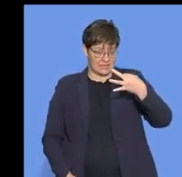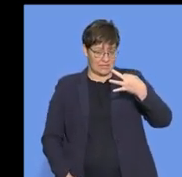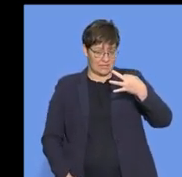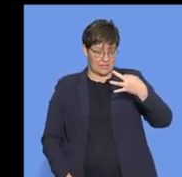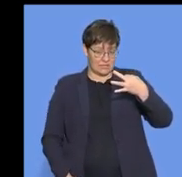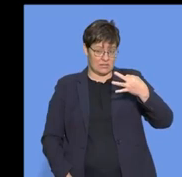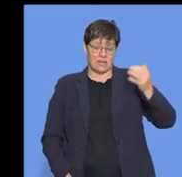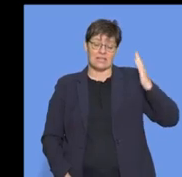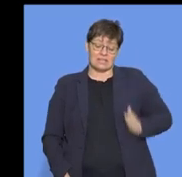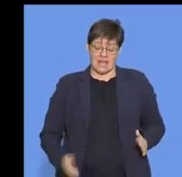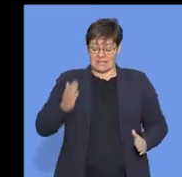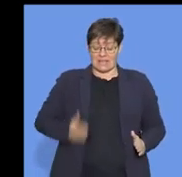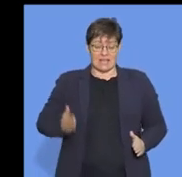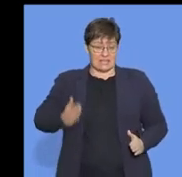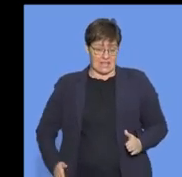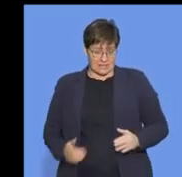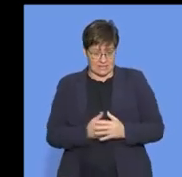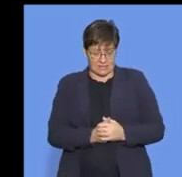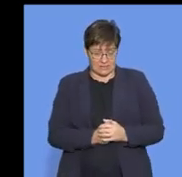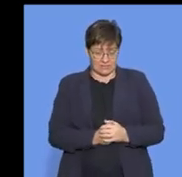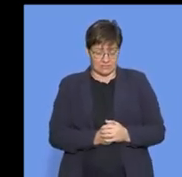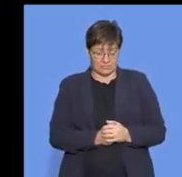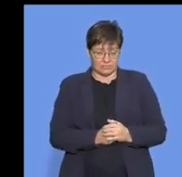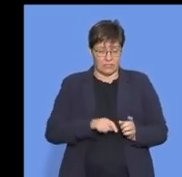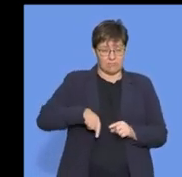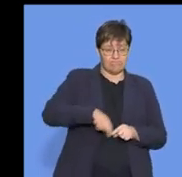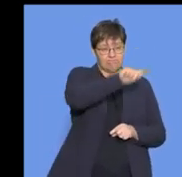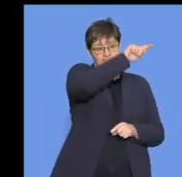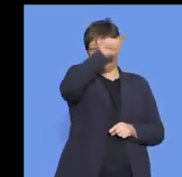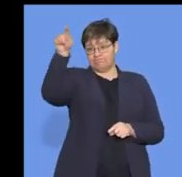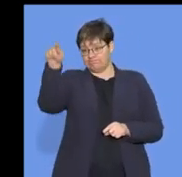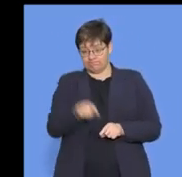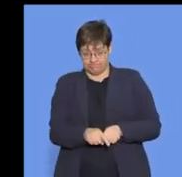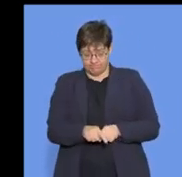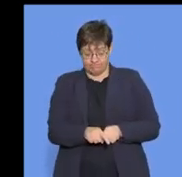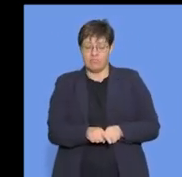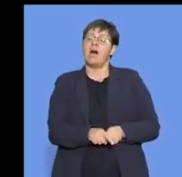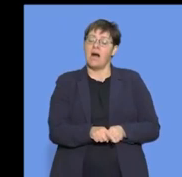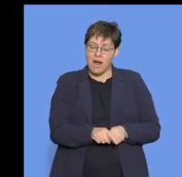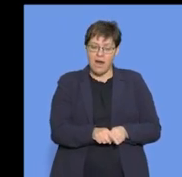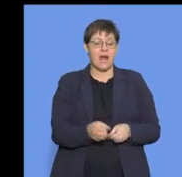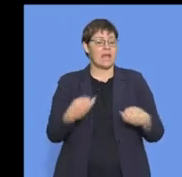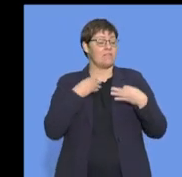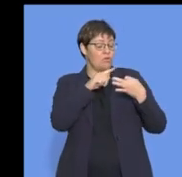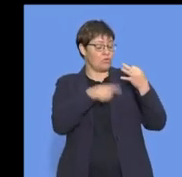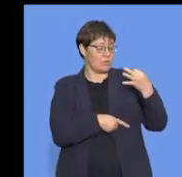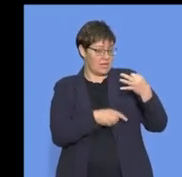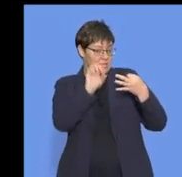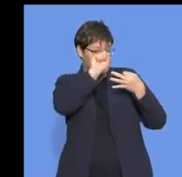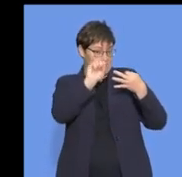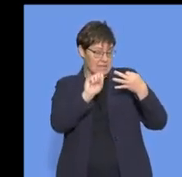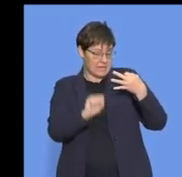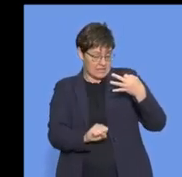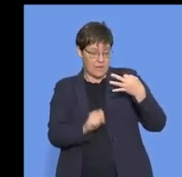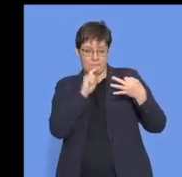3 sides. So we're given side, side, side. And because we're given side, side, side, it